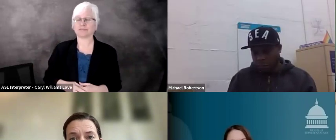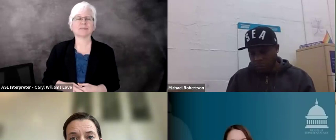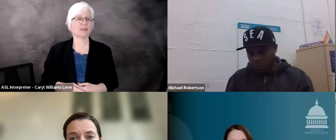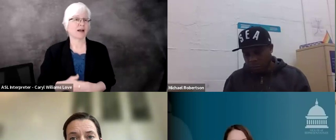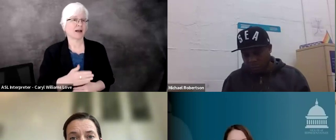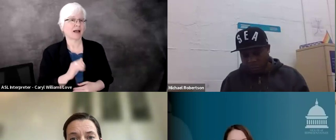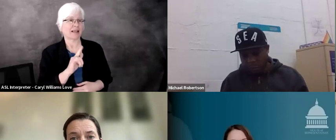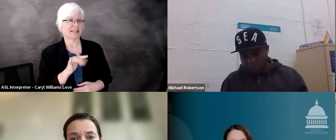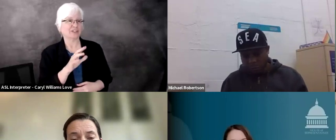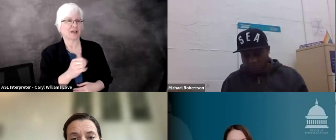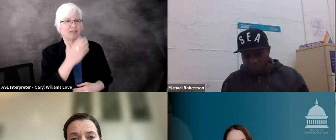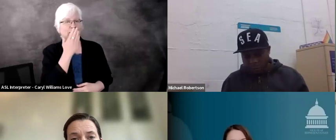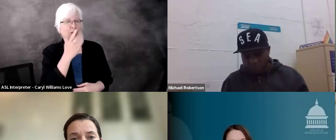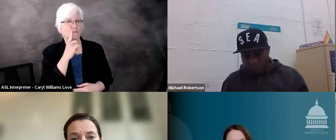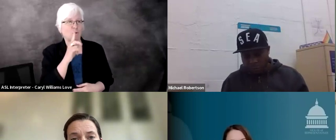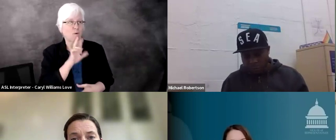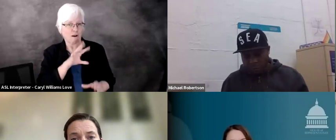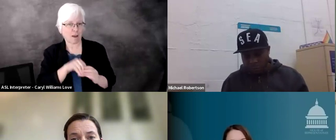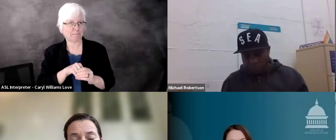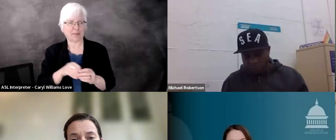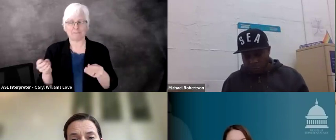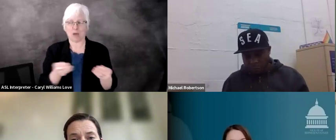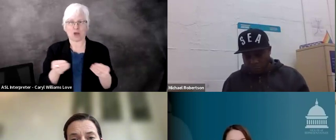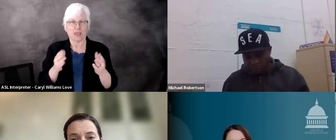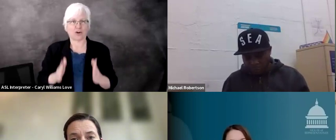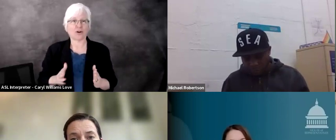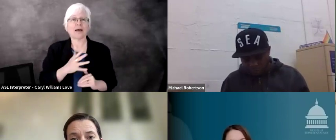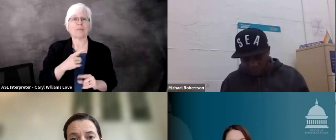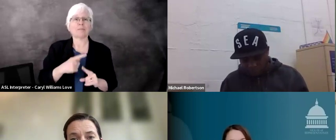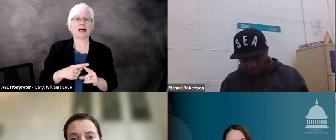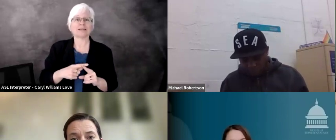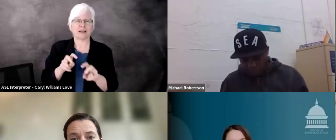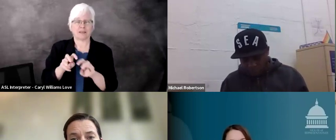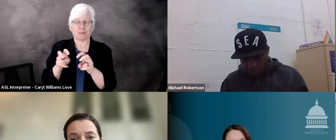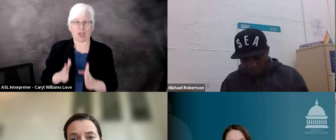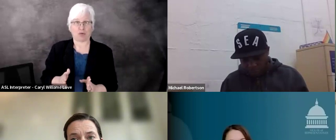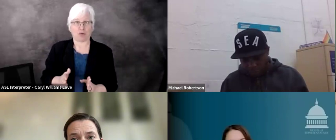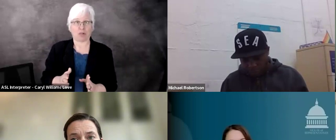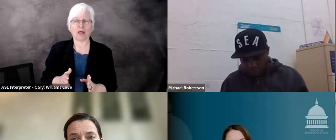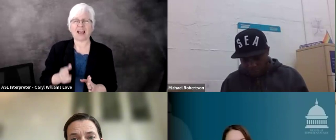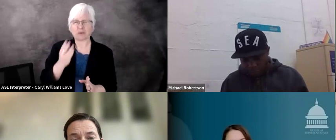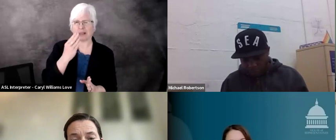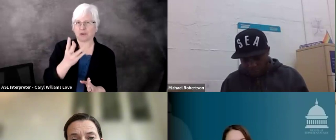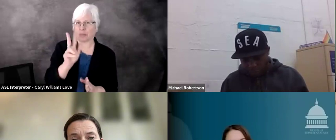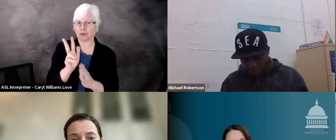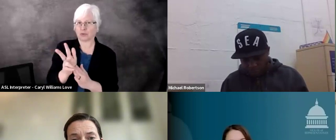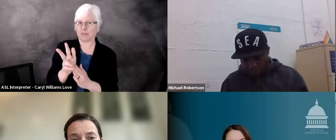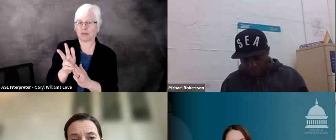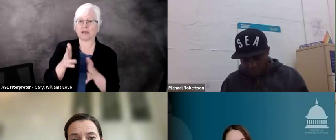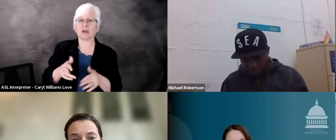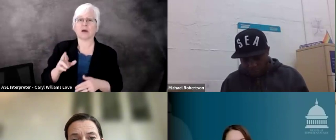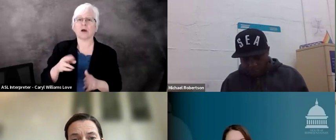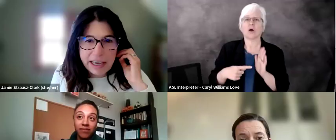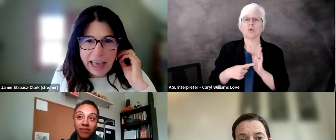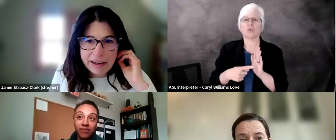much for jumping in and moderating this. I also want to thank the panel, but before I do, we have about 3 minutes left, and Rep. Orwell